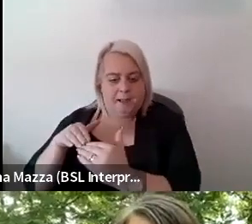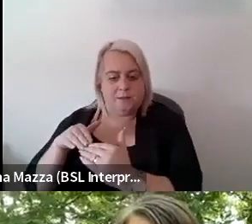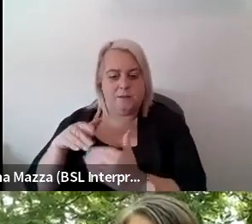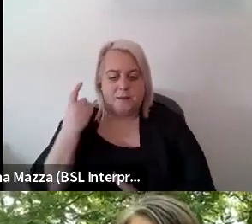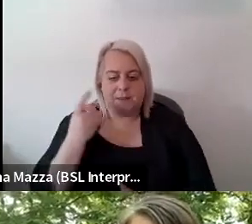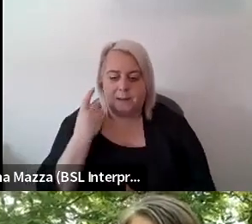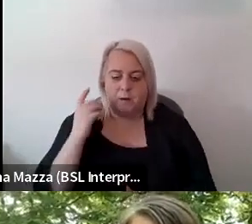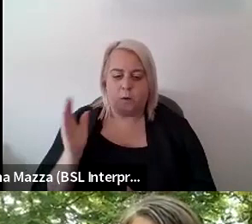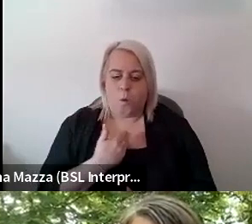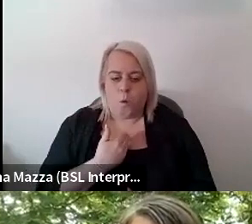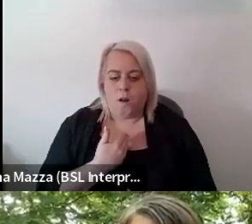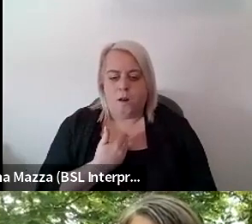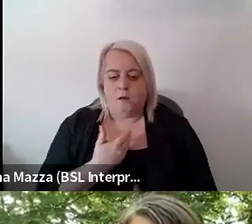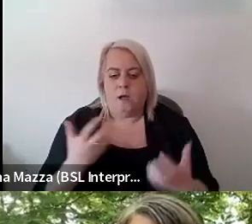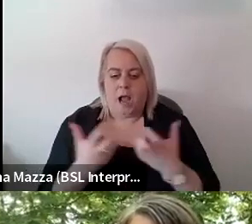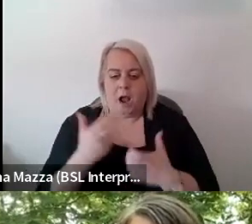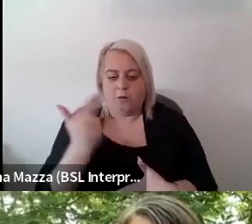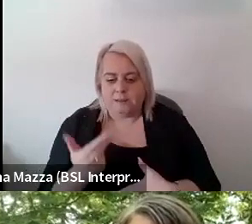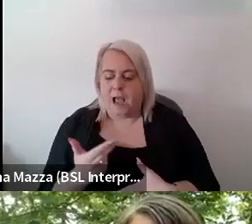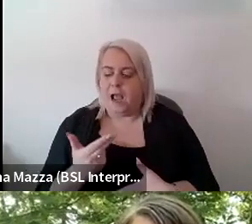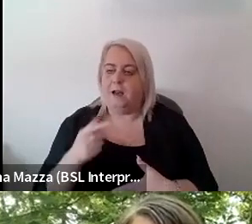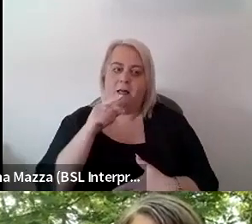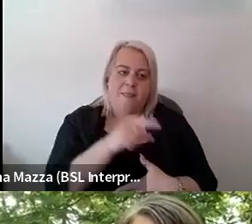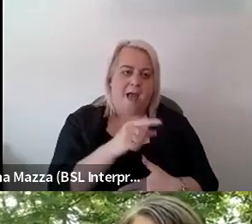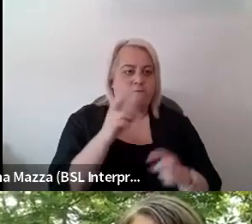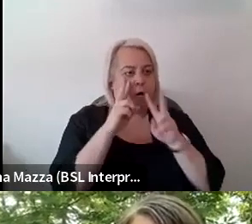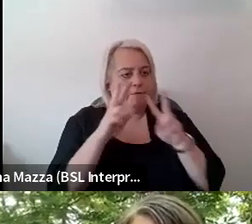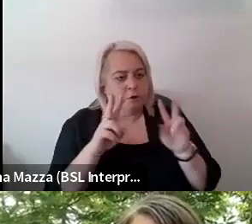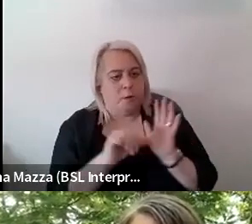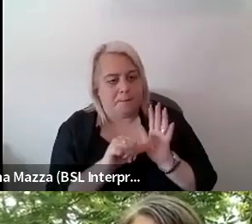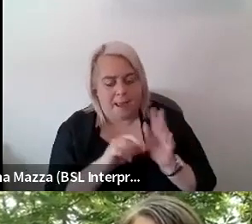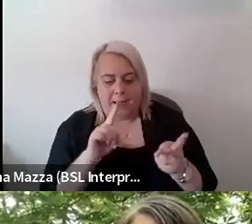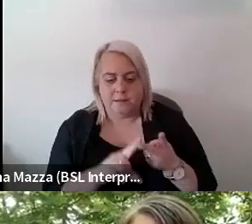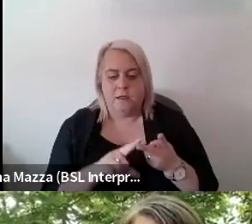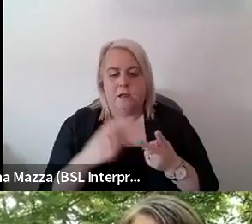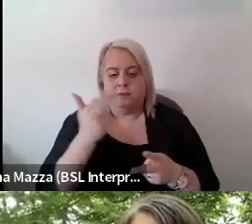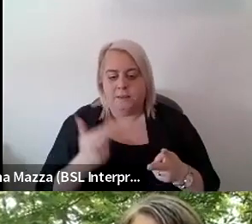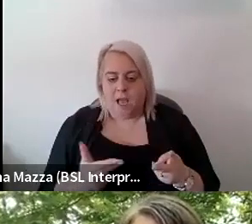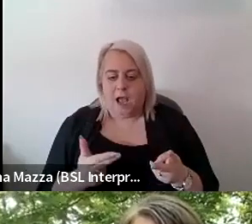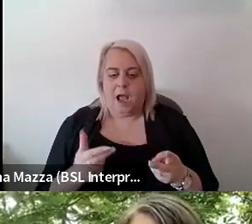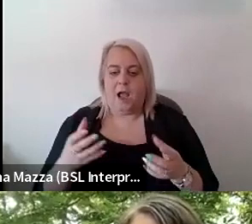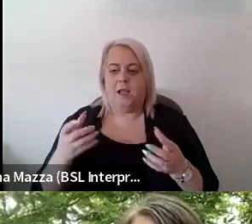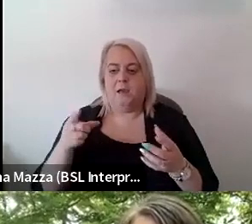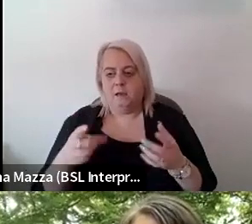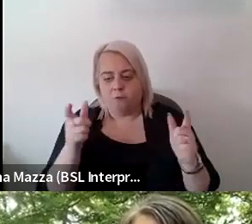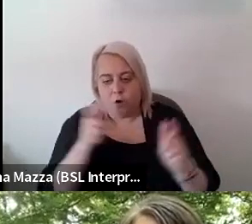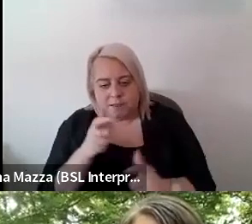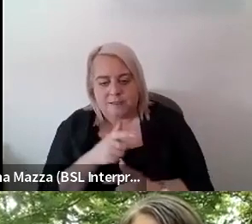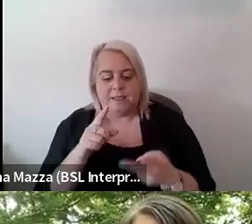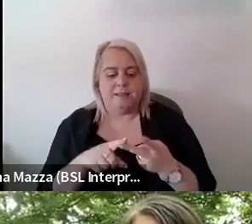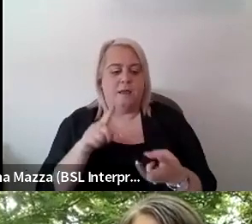as I'm designing for the visual impaired, or I'm designing for somebody with dexterity.